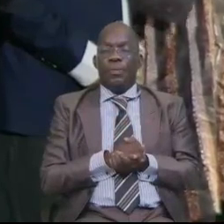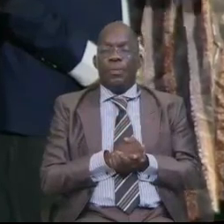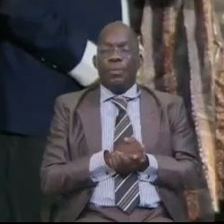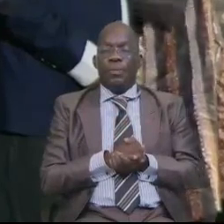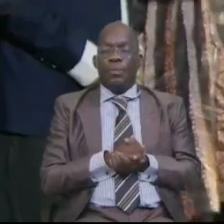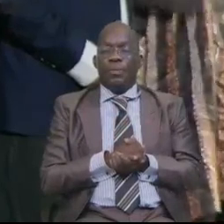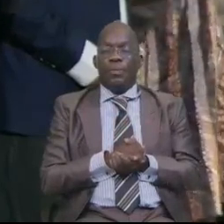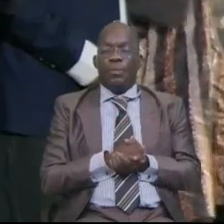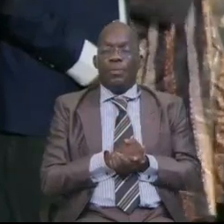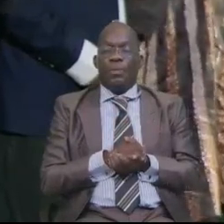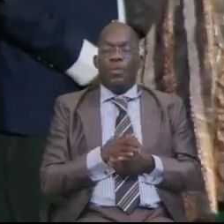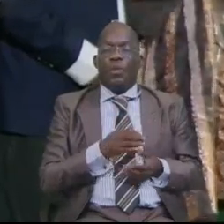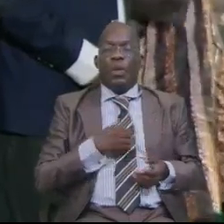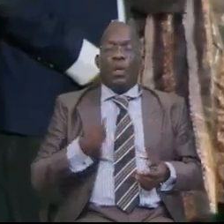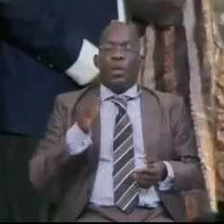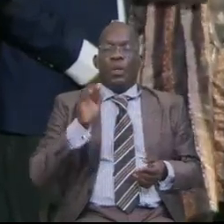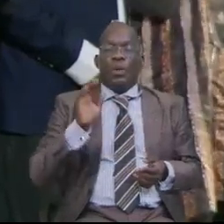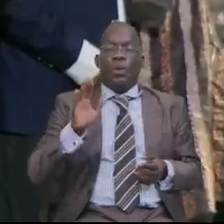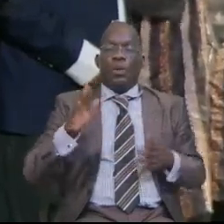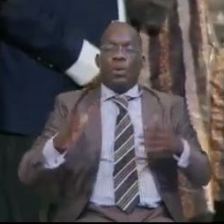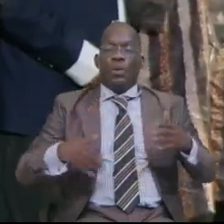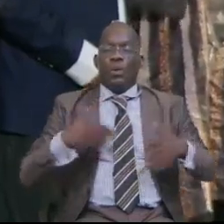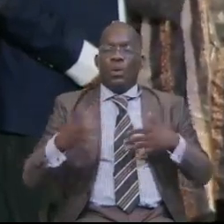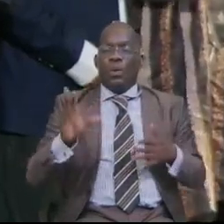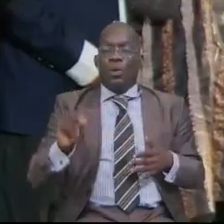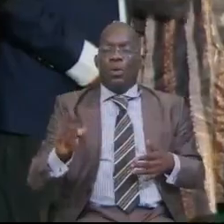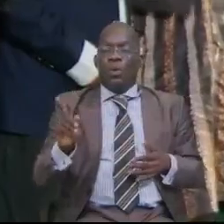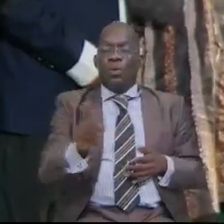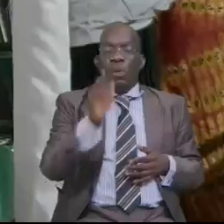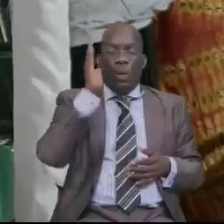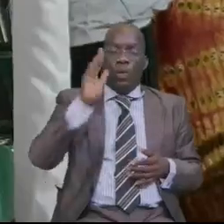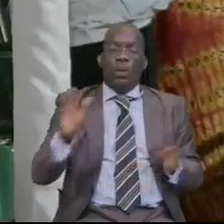And your joy, nobody will take away.